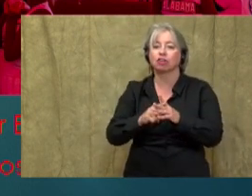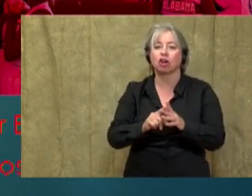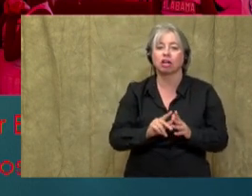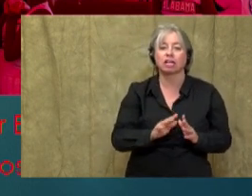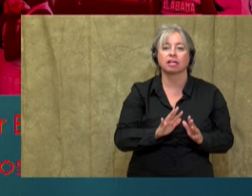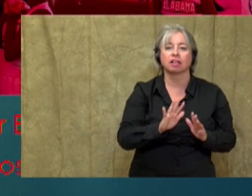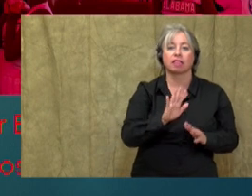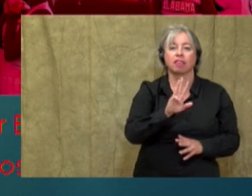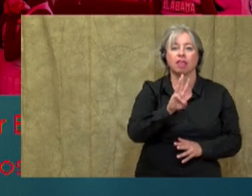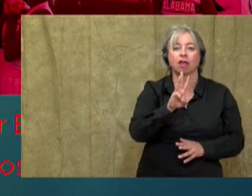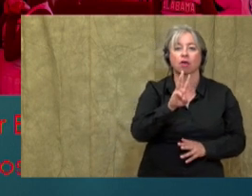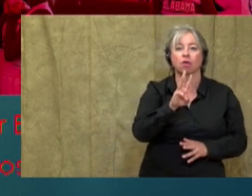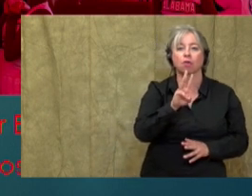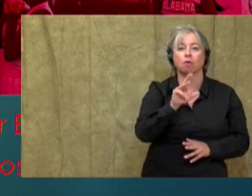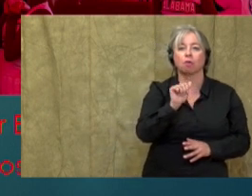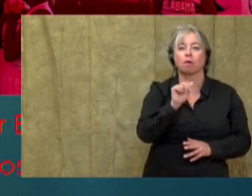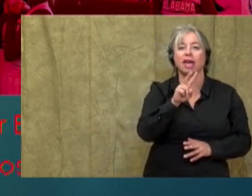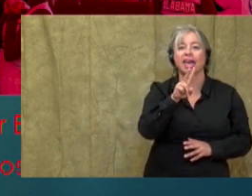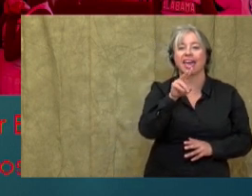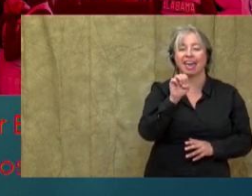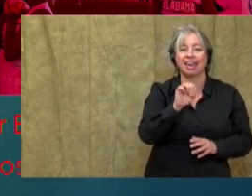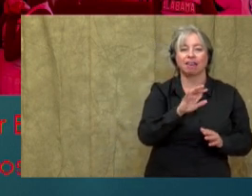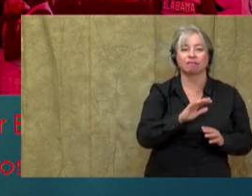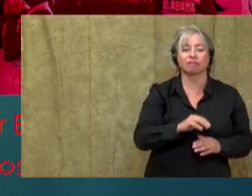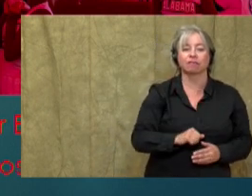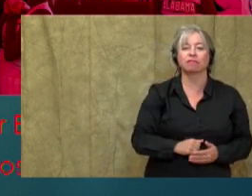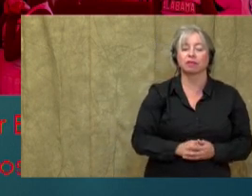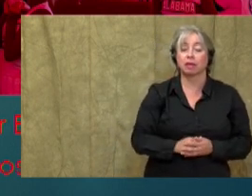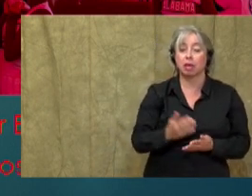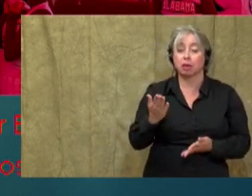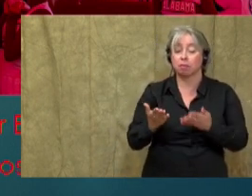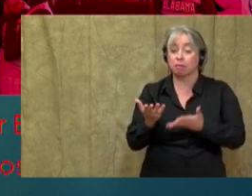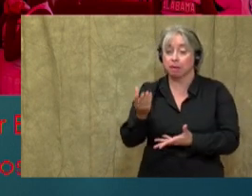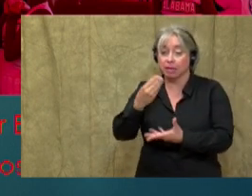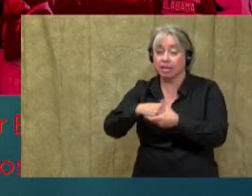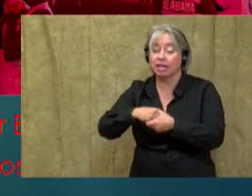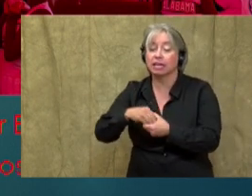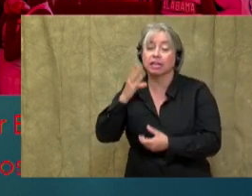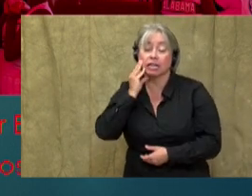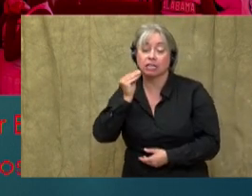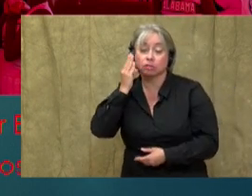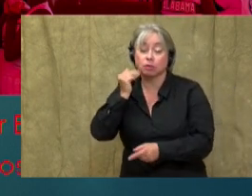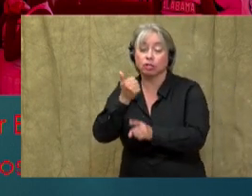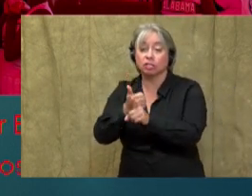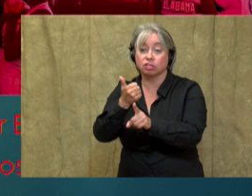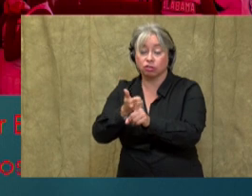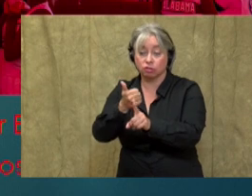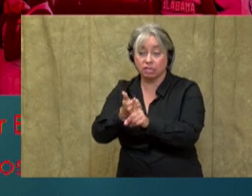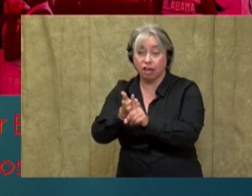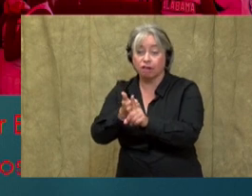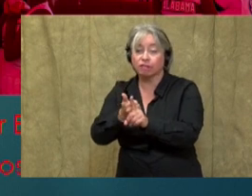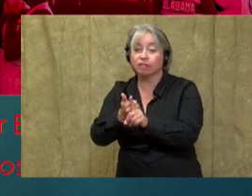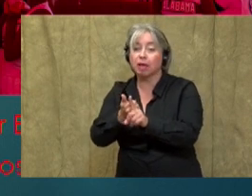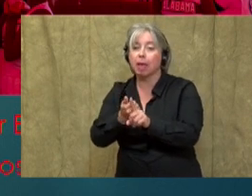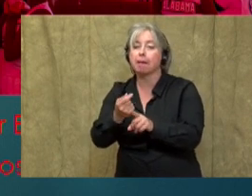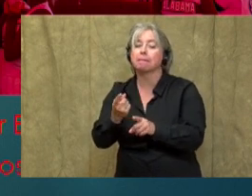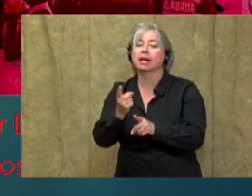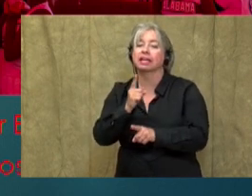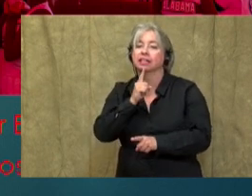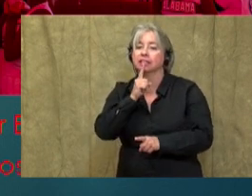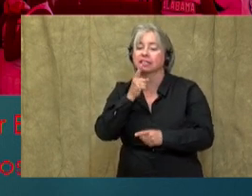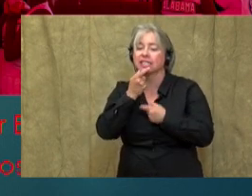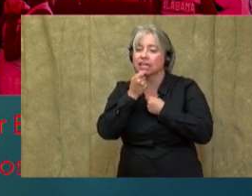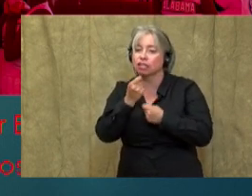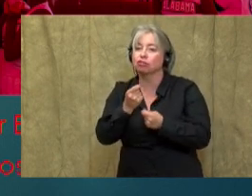seen this in a regular stadium. You might have even been a part of one, right? But this one utilized lights, and I think that's what makes it